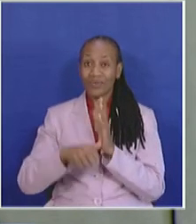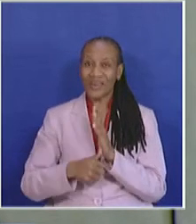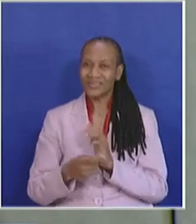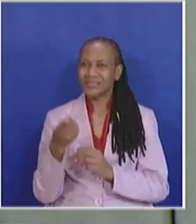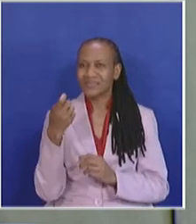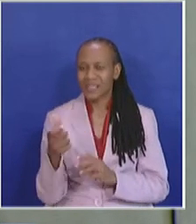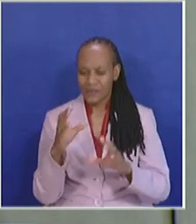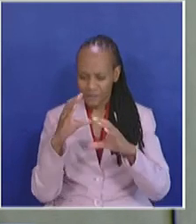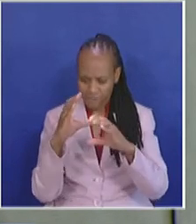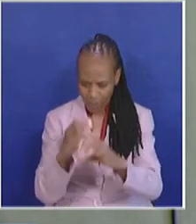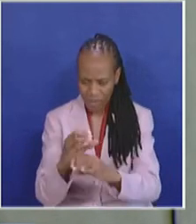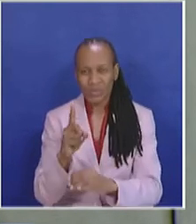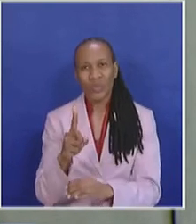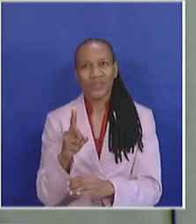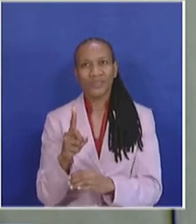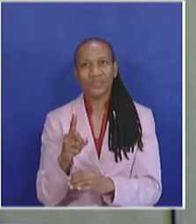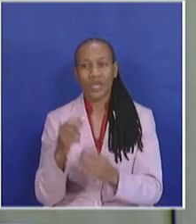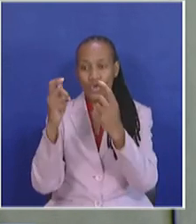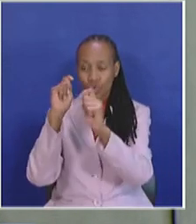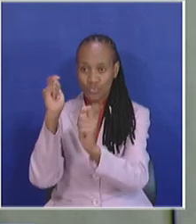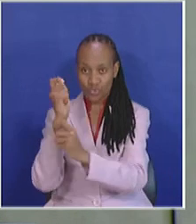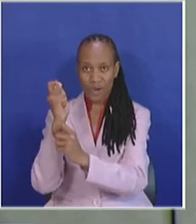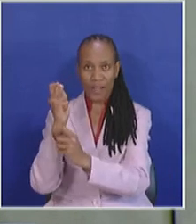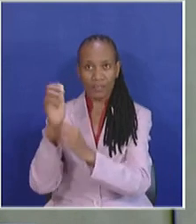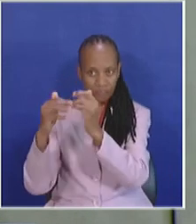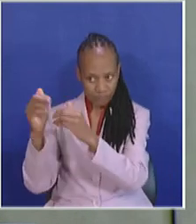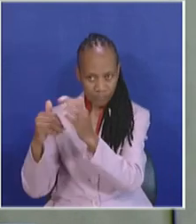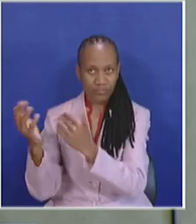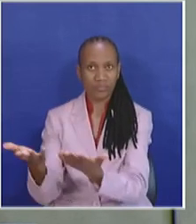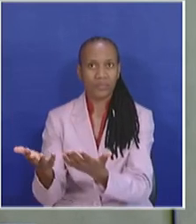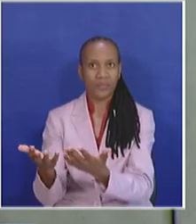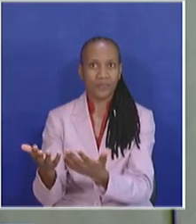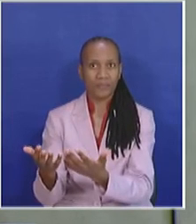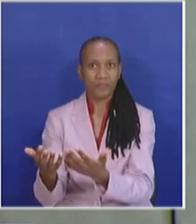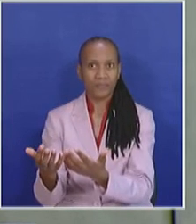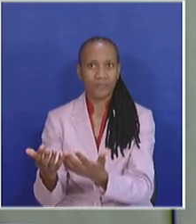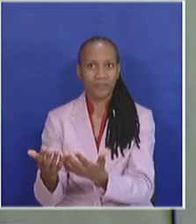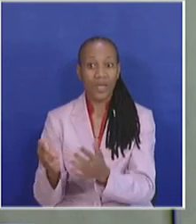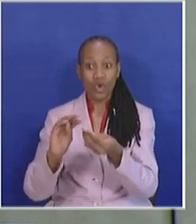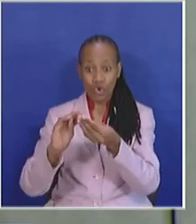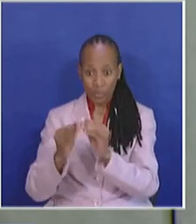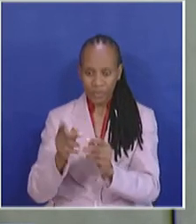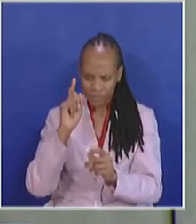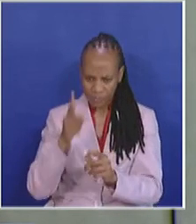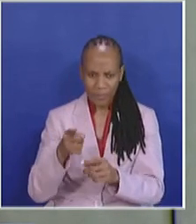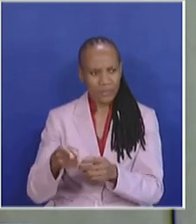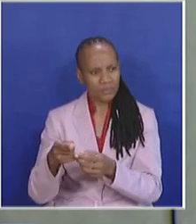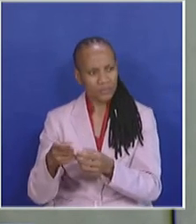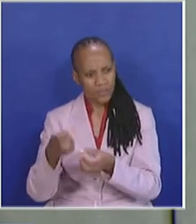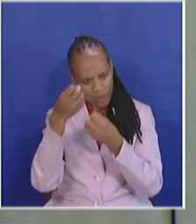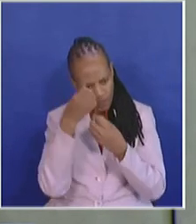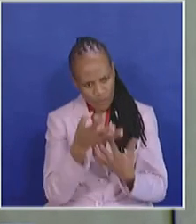urban municipalities. Investment in rural infrastructure should inform decisions on how, where to invest and towards the most